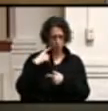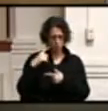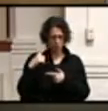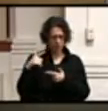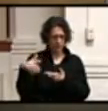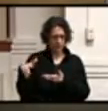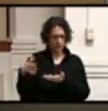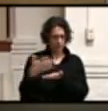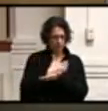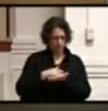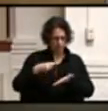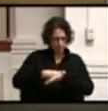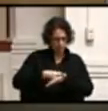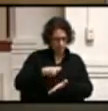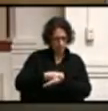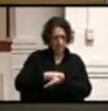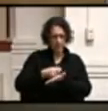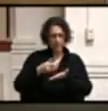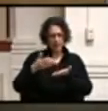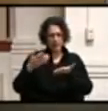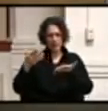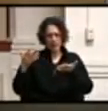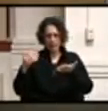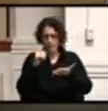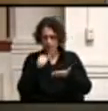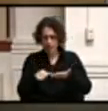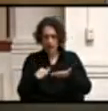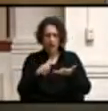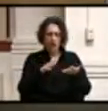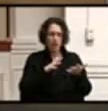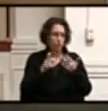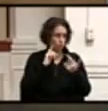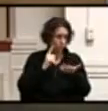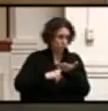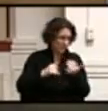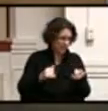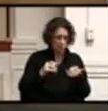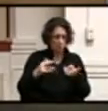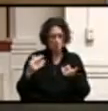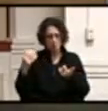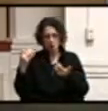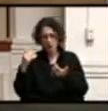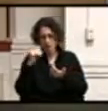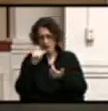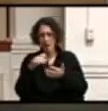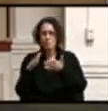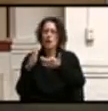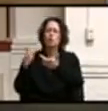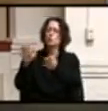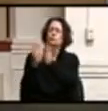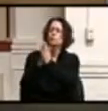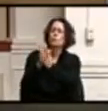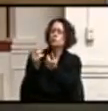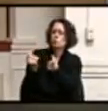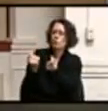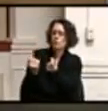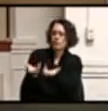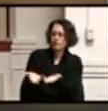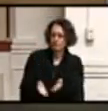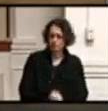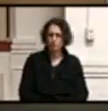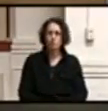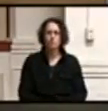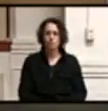a topic for discussion now or at another time. But what's the request at this point? Well, I think out of fairness to